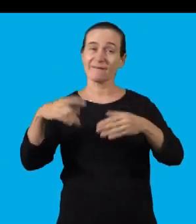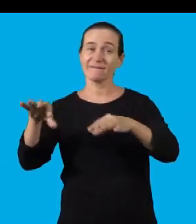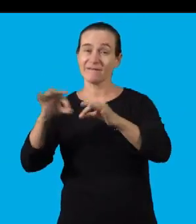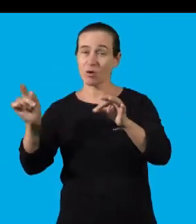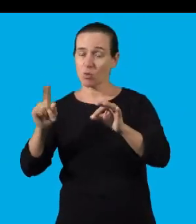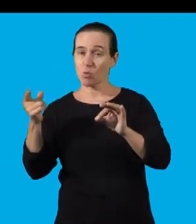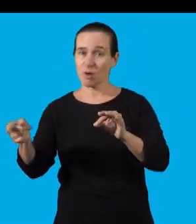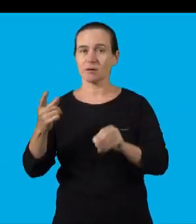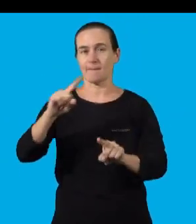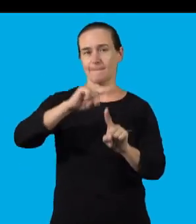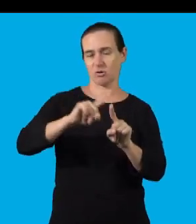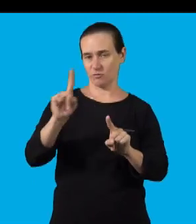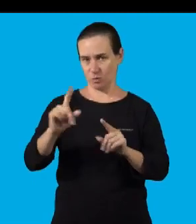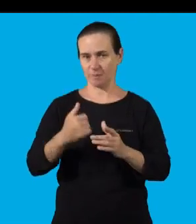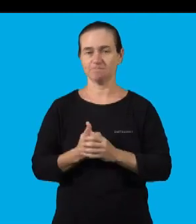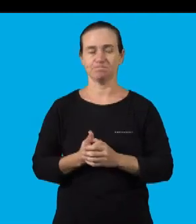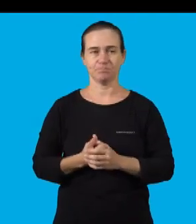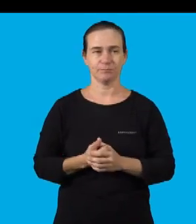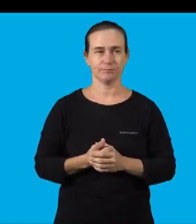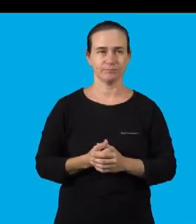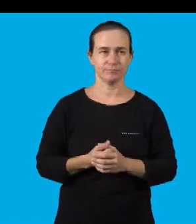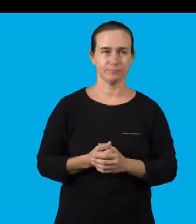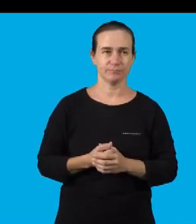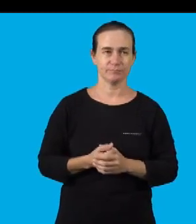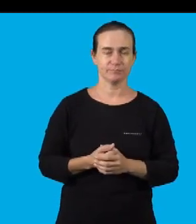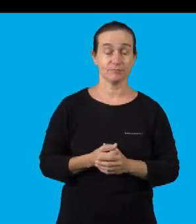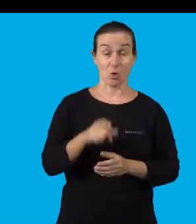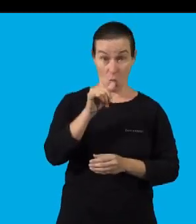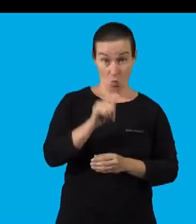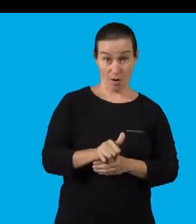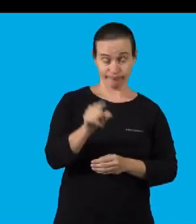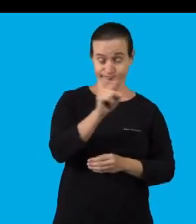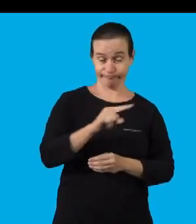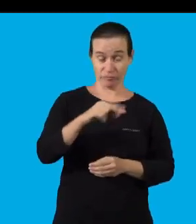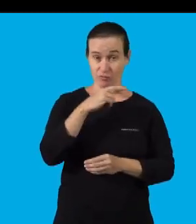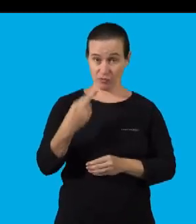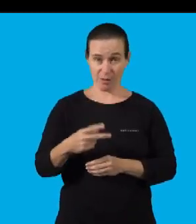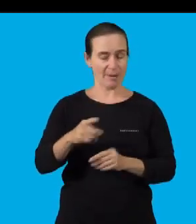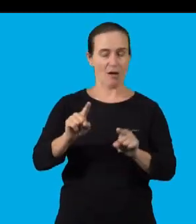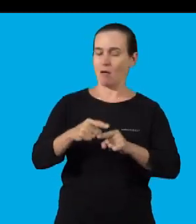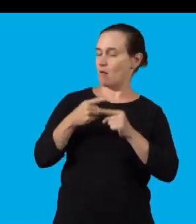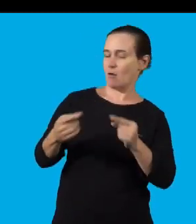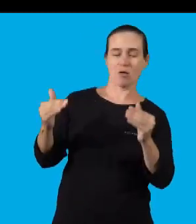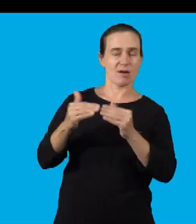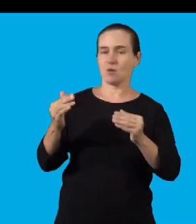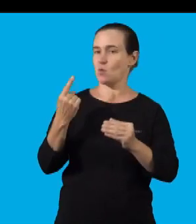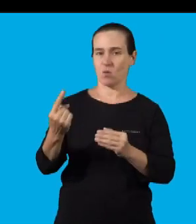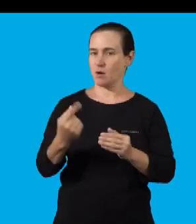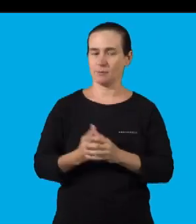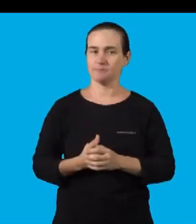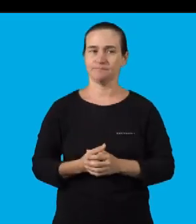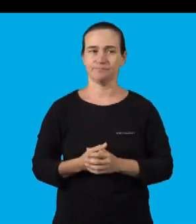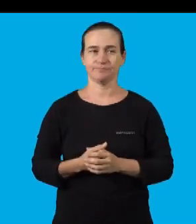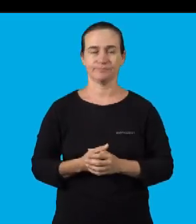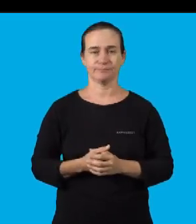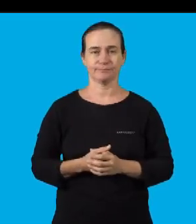this case is a positive 1. So y is an element of real numbers, but y cannot be